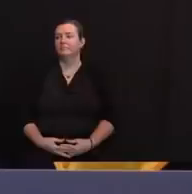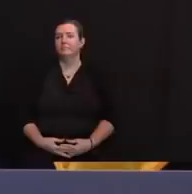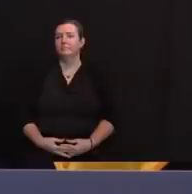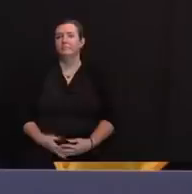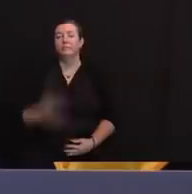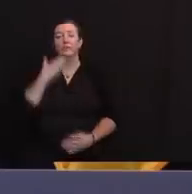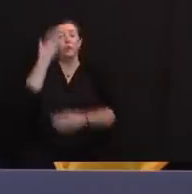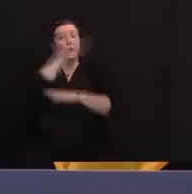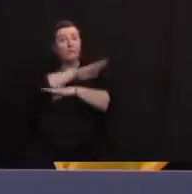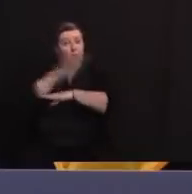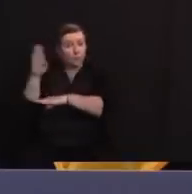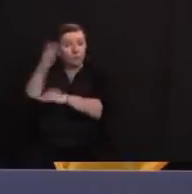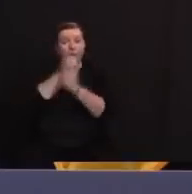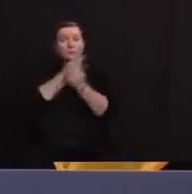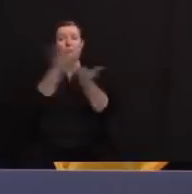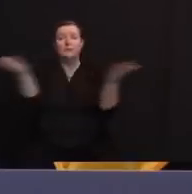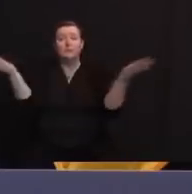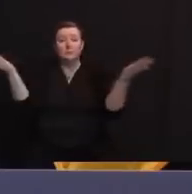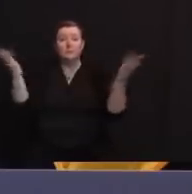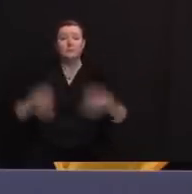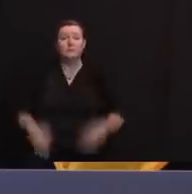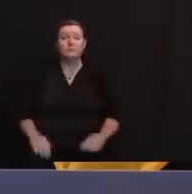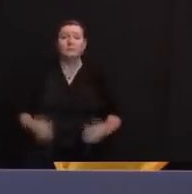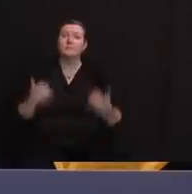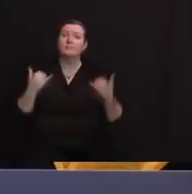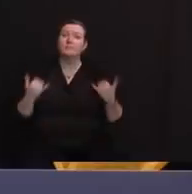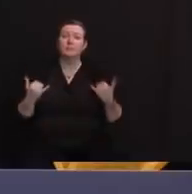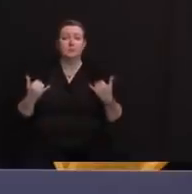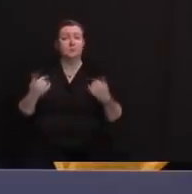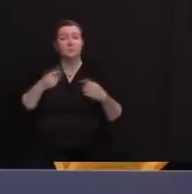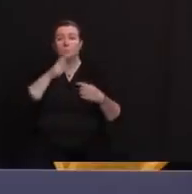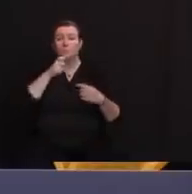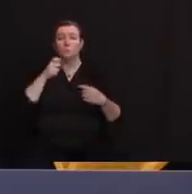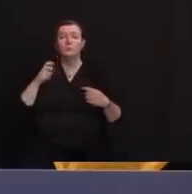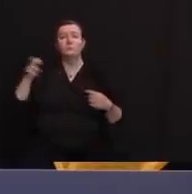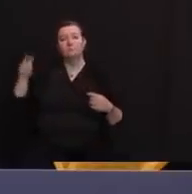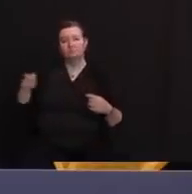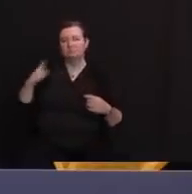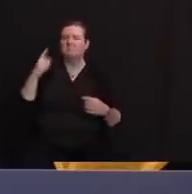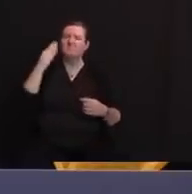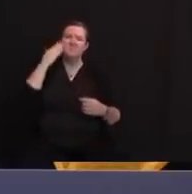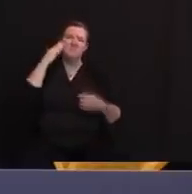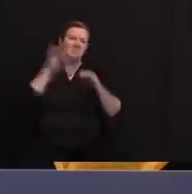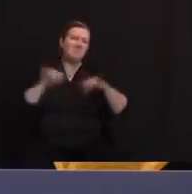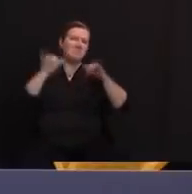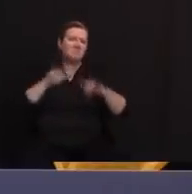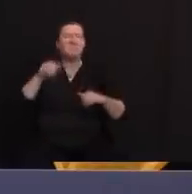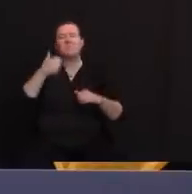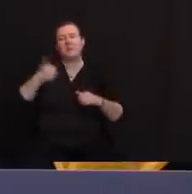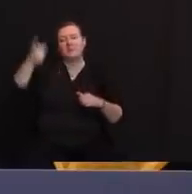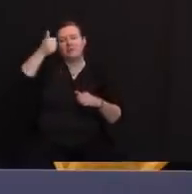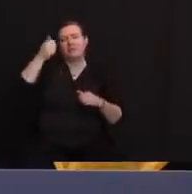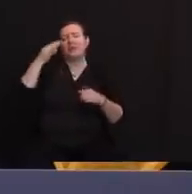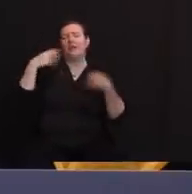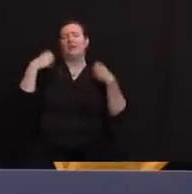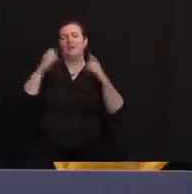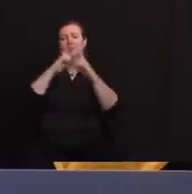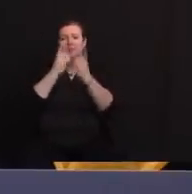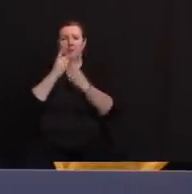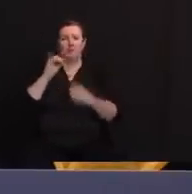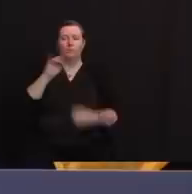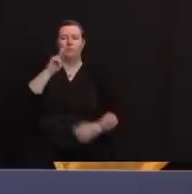Good afternoon, everyone. I'm joined, as always, by the woman to my right who needs no introduction, the Commissioner of the Department of Health, Judy